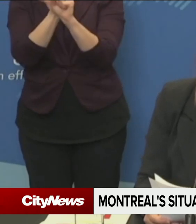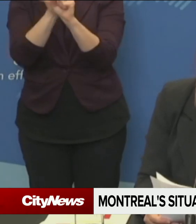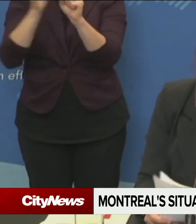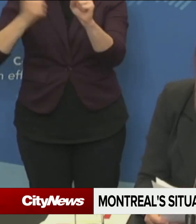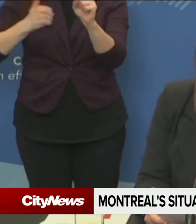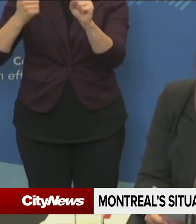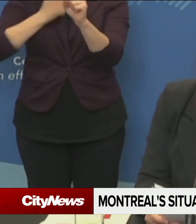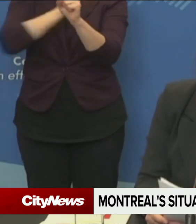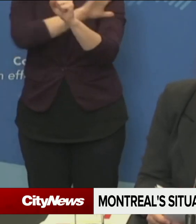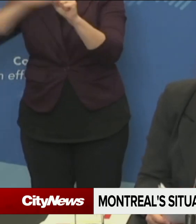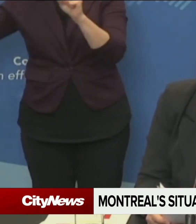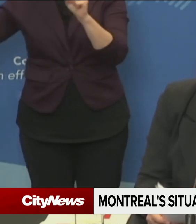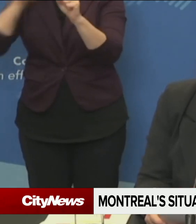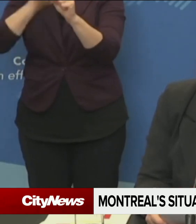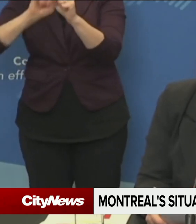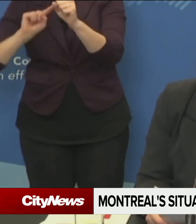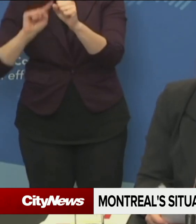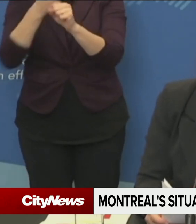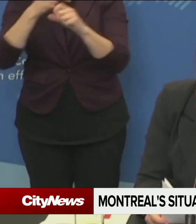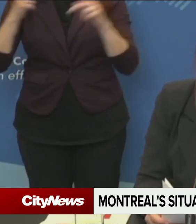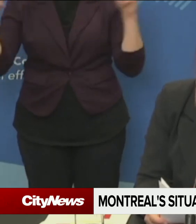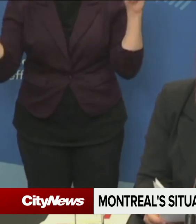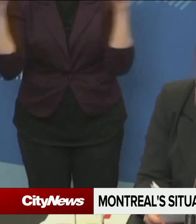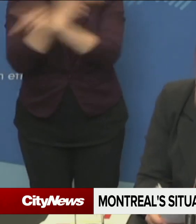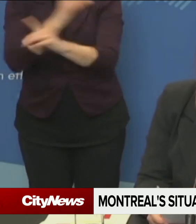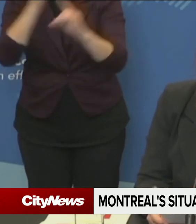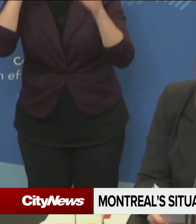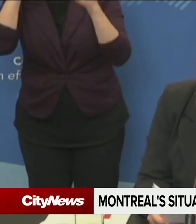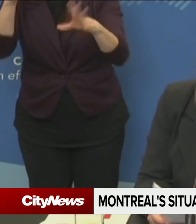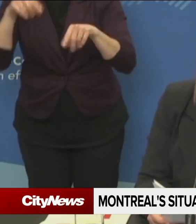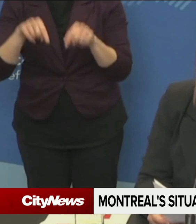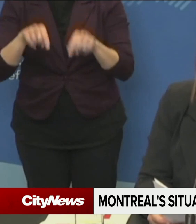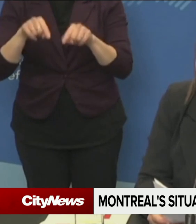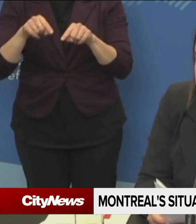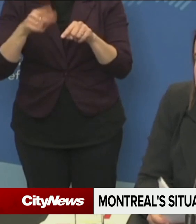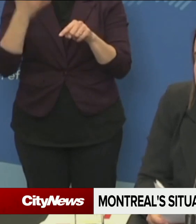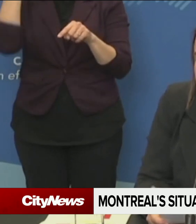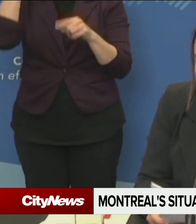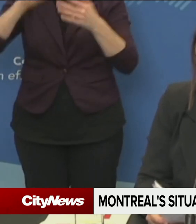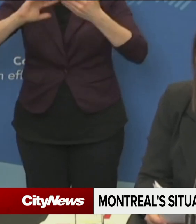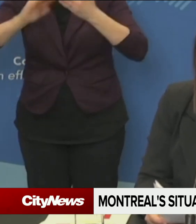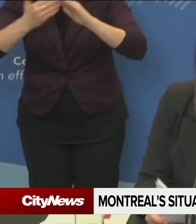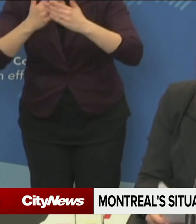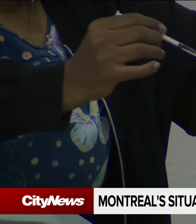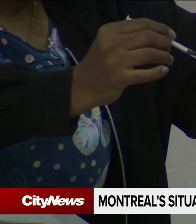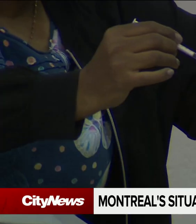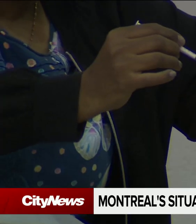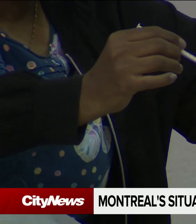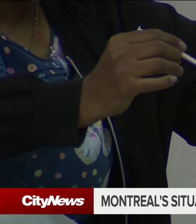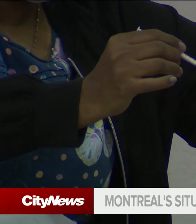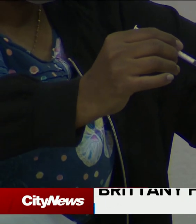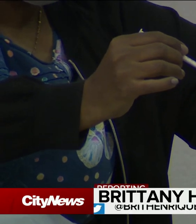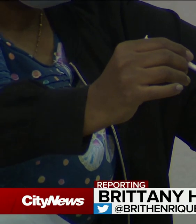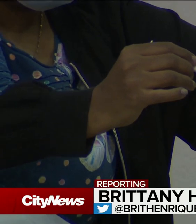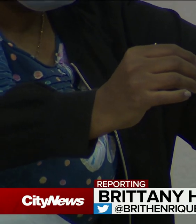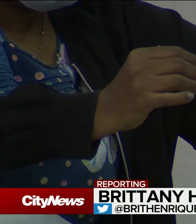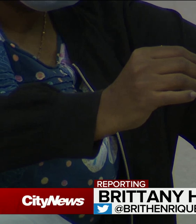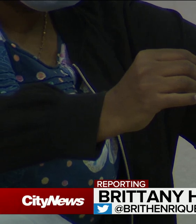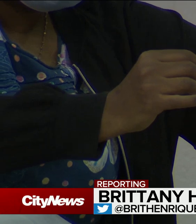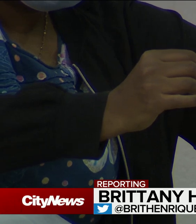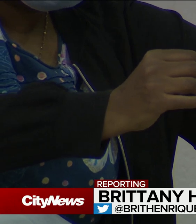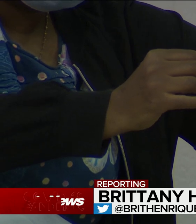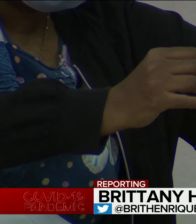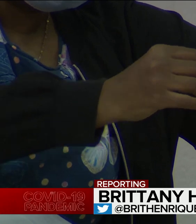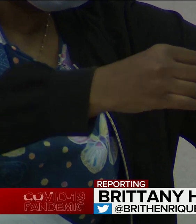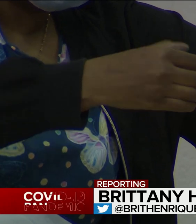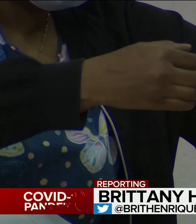a big city like Montreal, when we have community transmission, it is often difficult to control. Montreal public health officials bringing